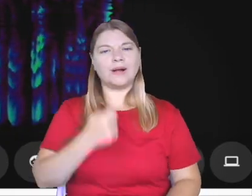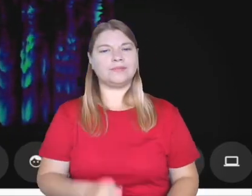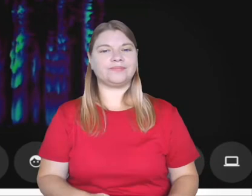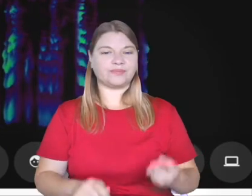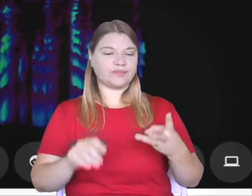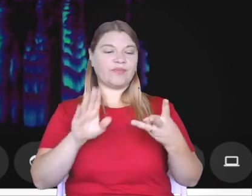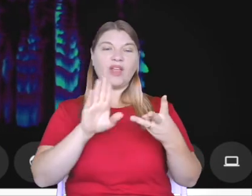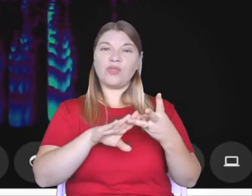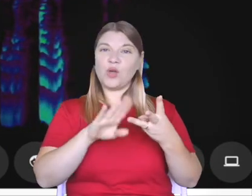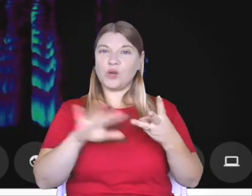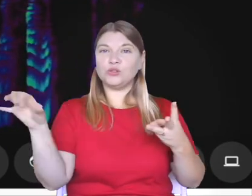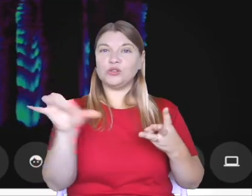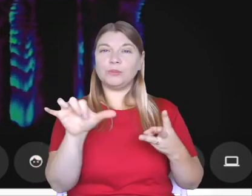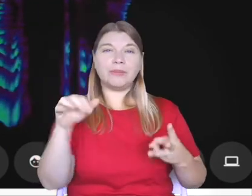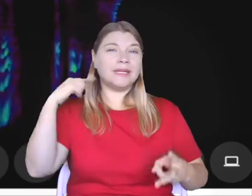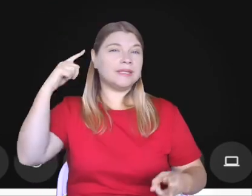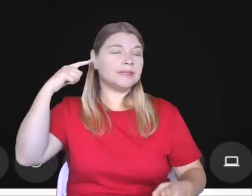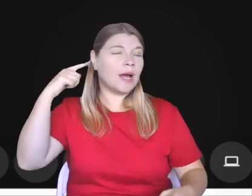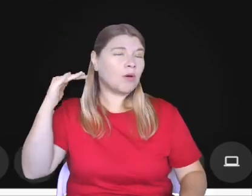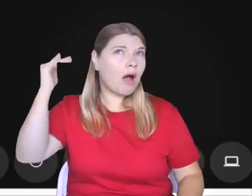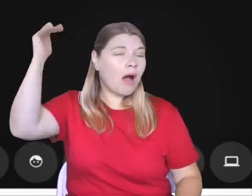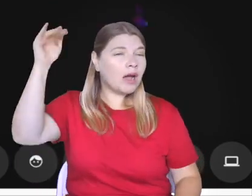note. So let's see if it's even higher.